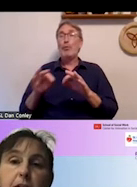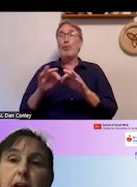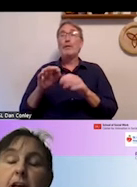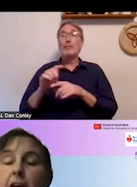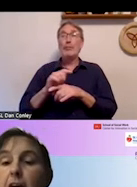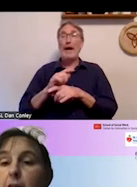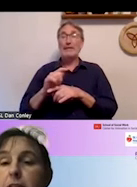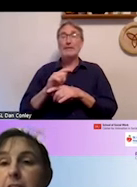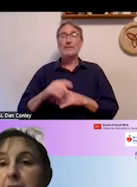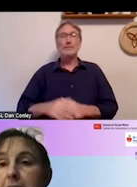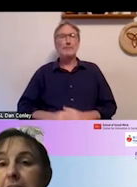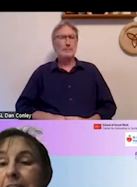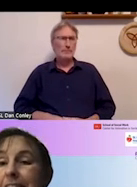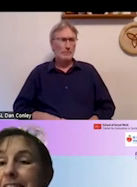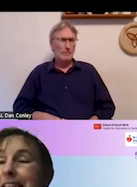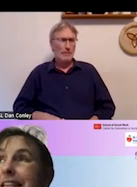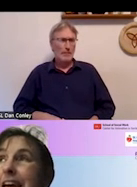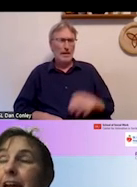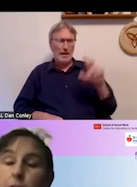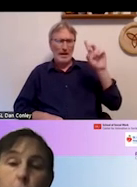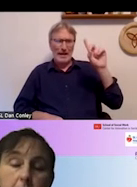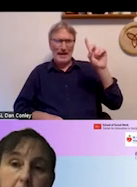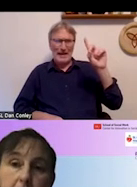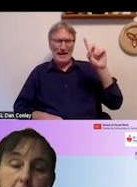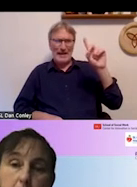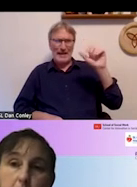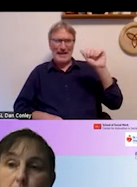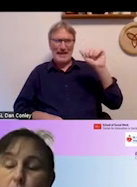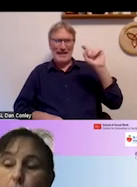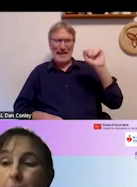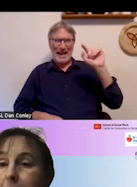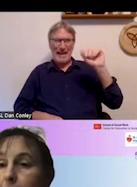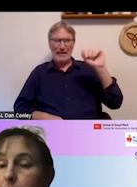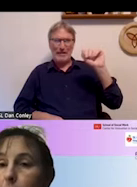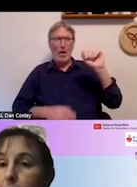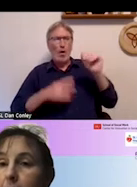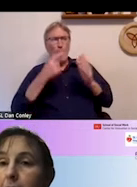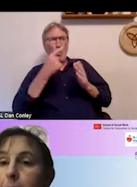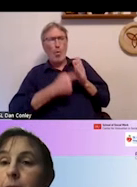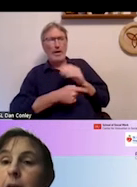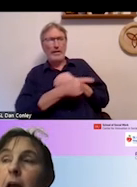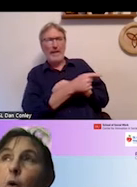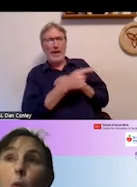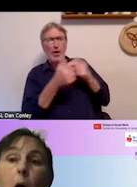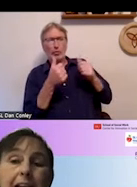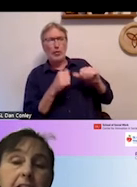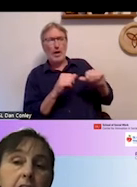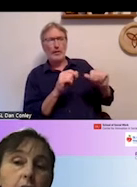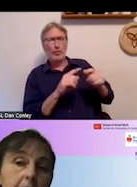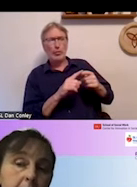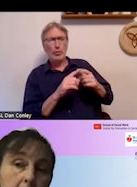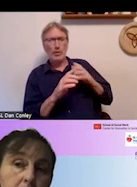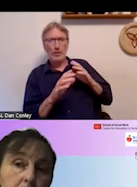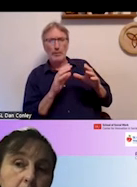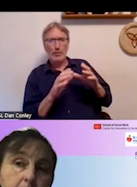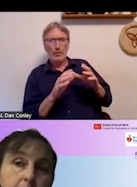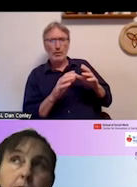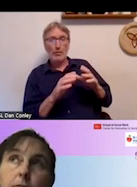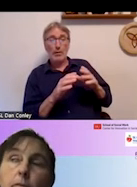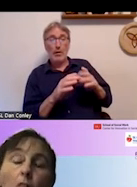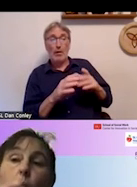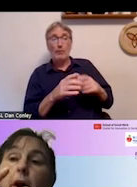for something. The D is the data. What is it that the person's trying to communicate? What is their